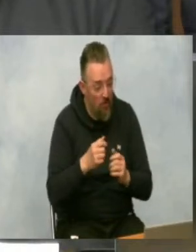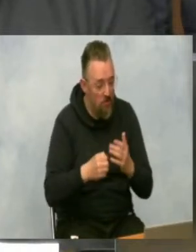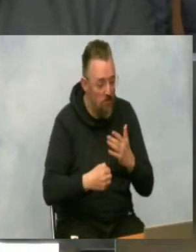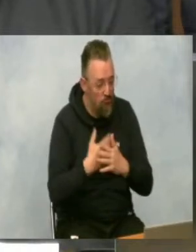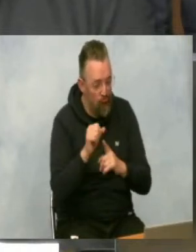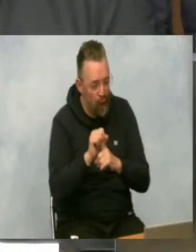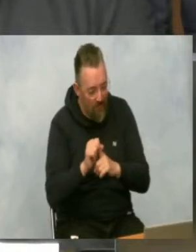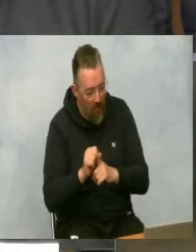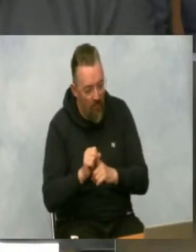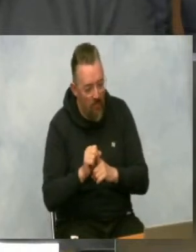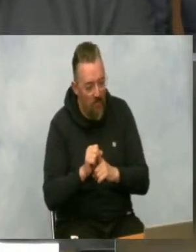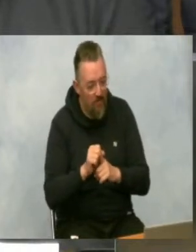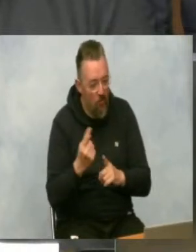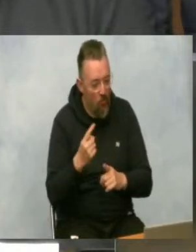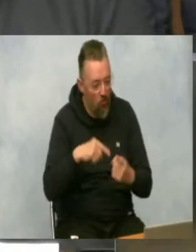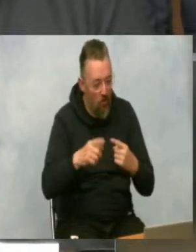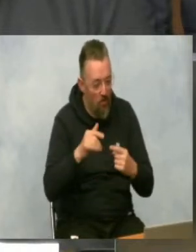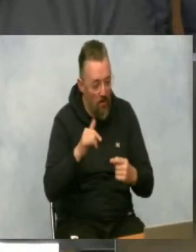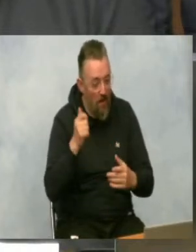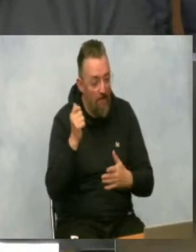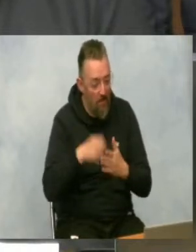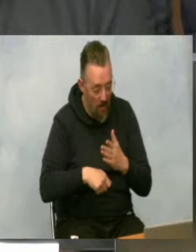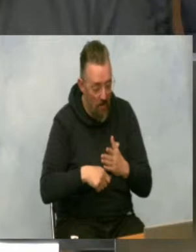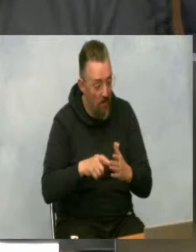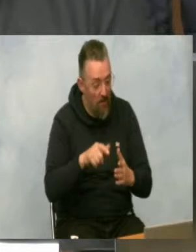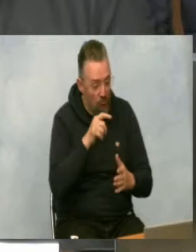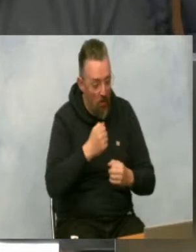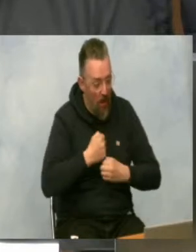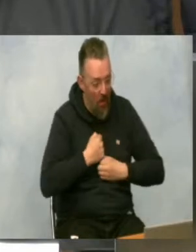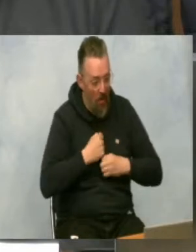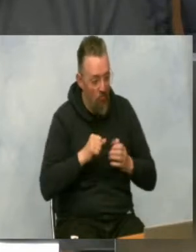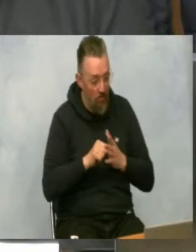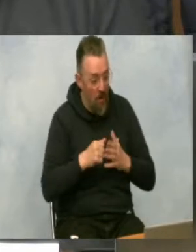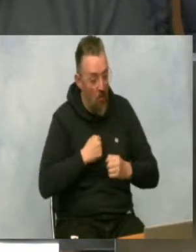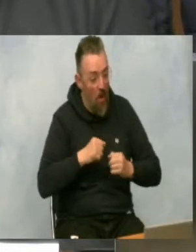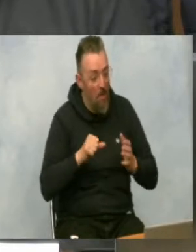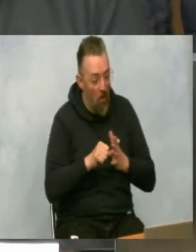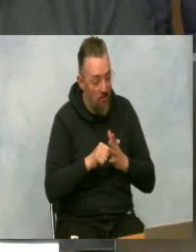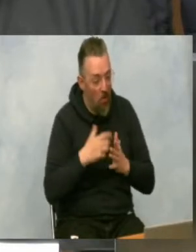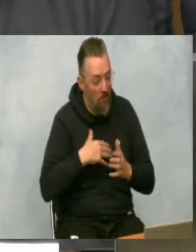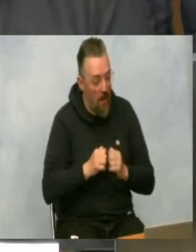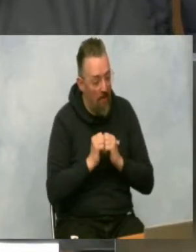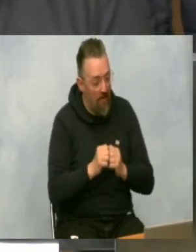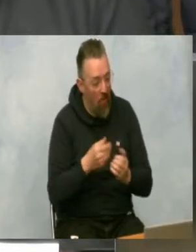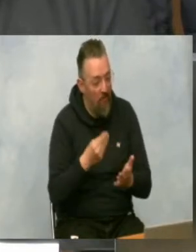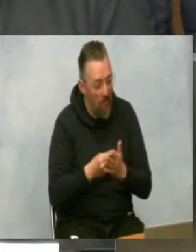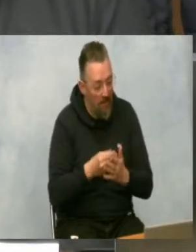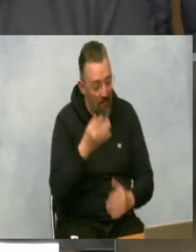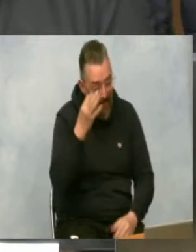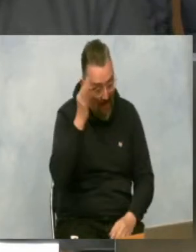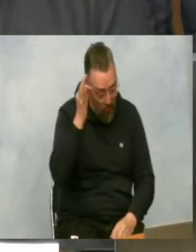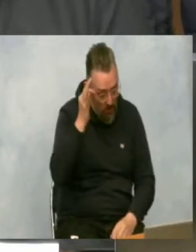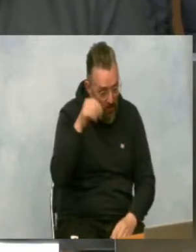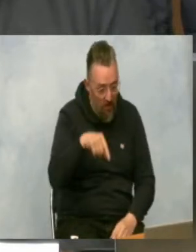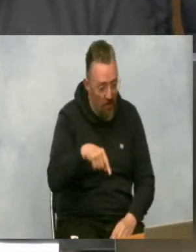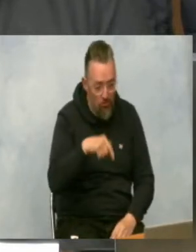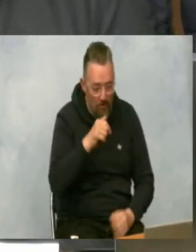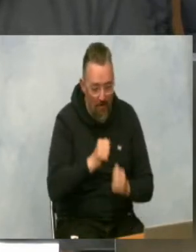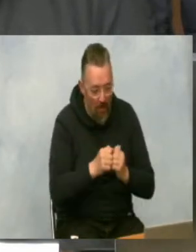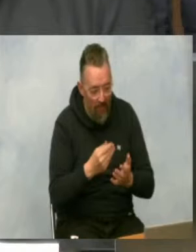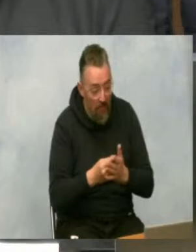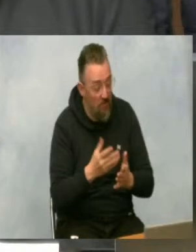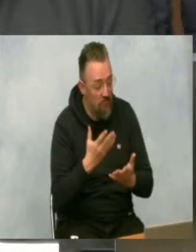for anybody that might buy it, but that's not our problem. Our problem is to get value for money for the council, and I don't think this has it.